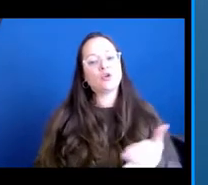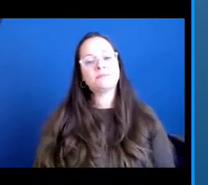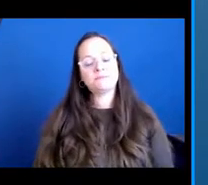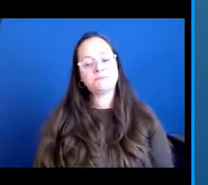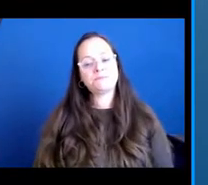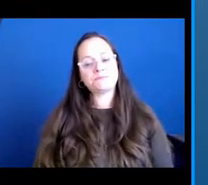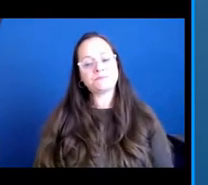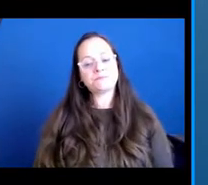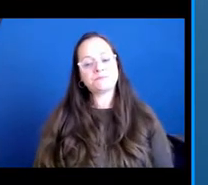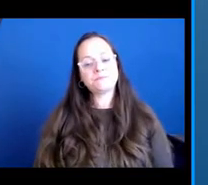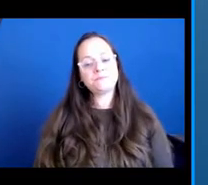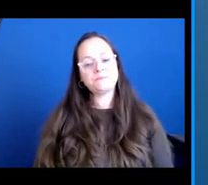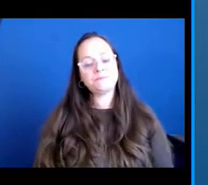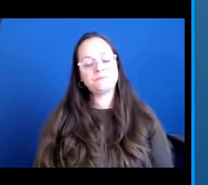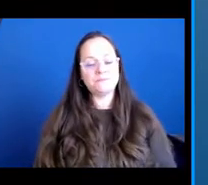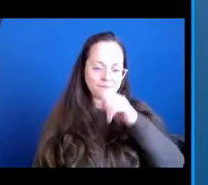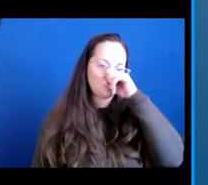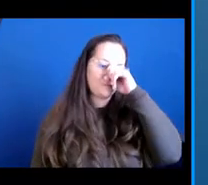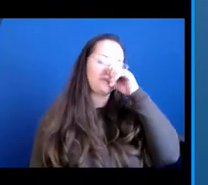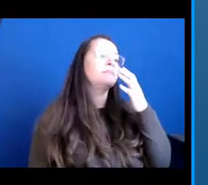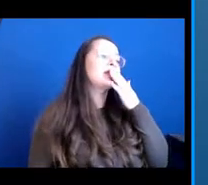you thank you Randy Frank